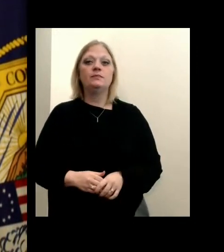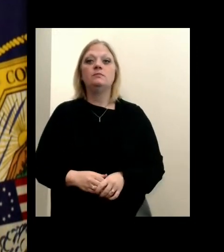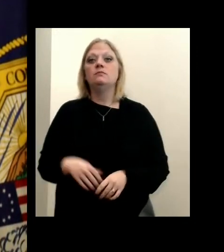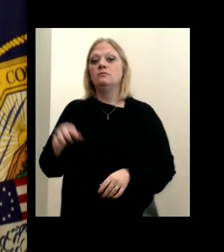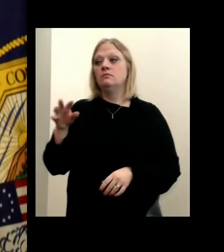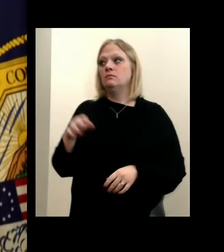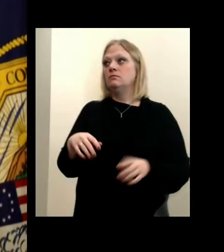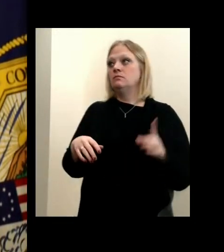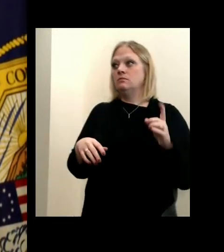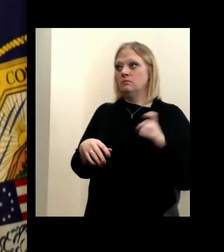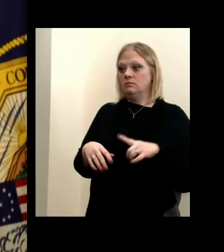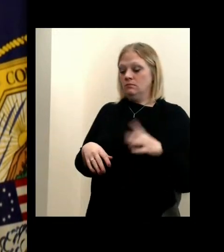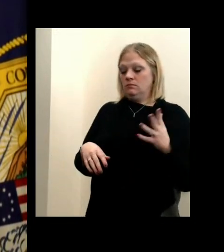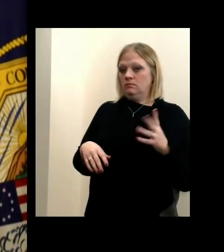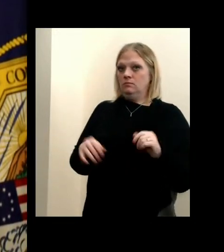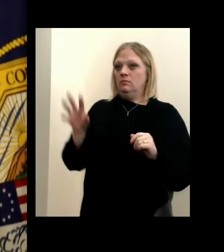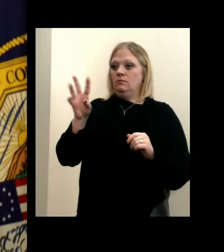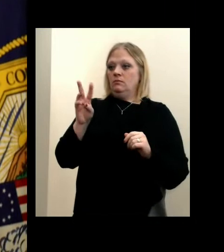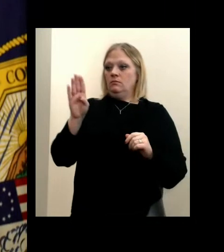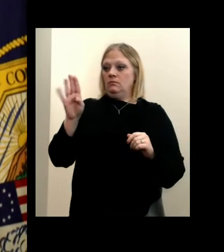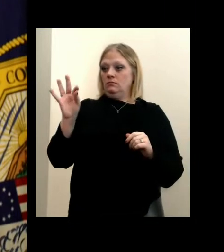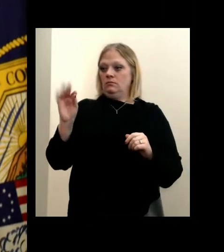WBFO Mike Desmond.